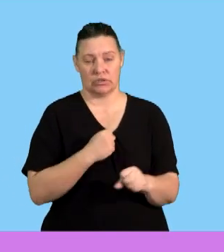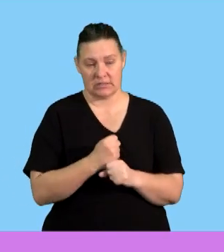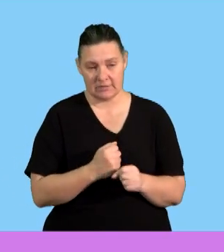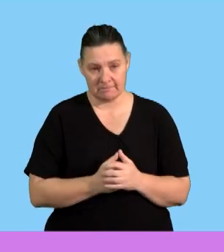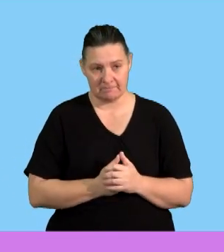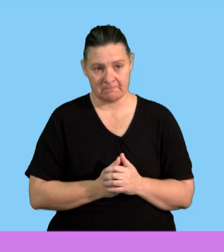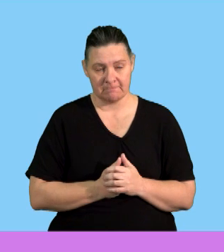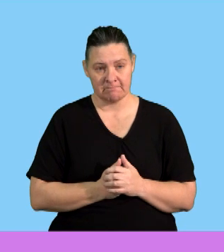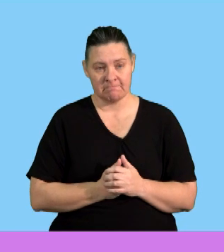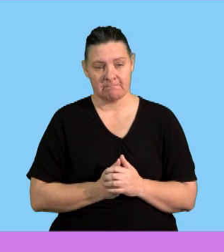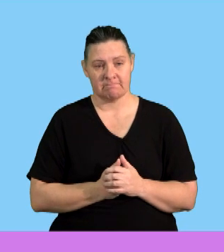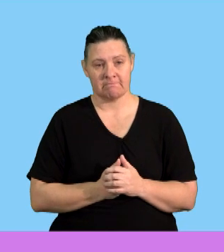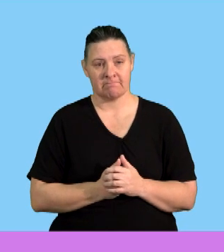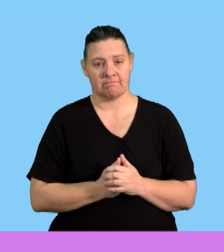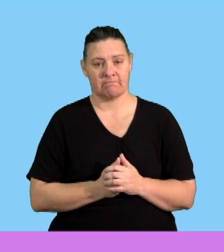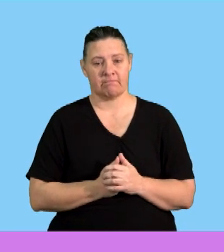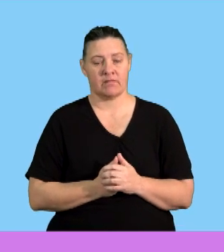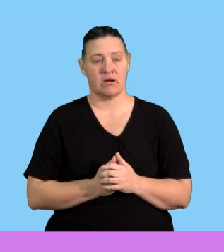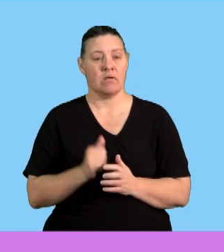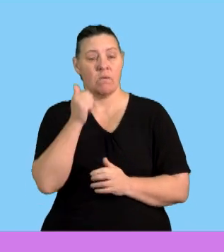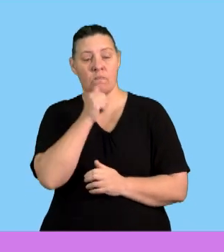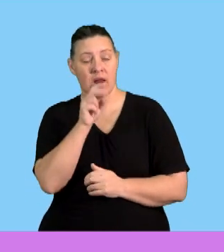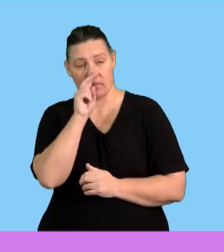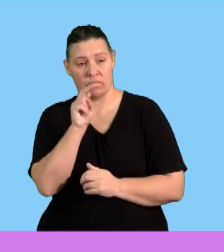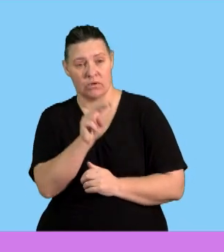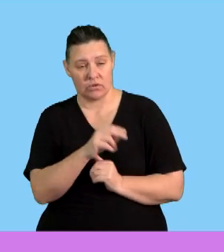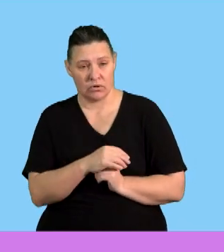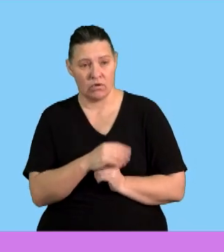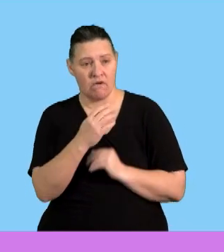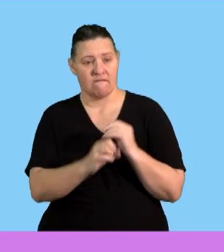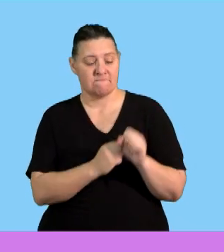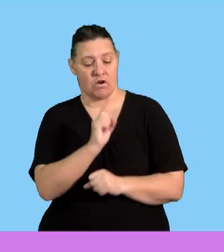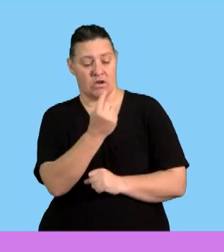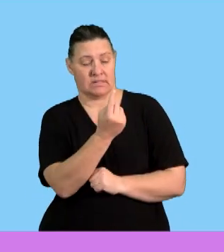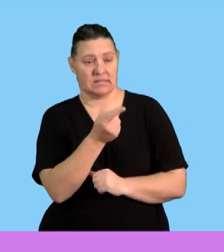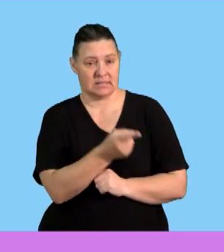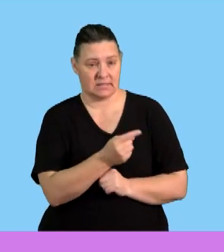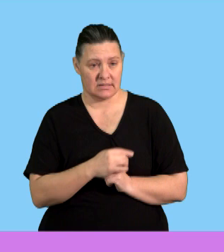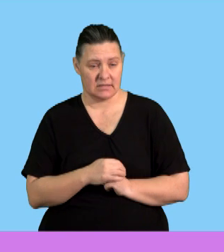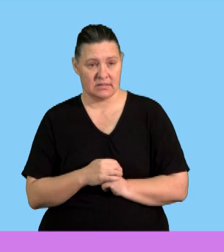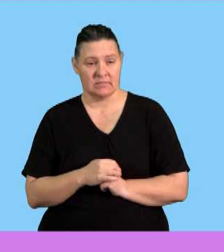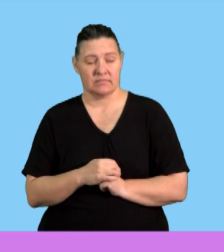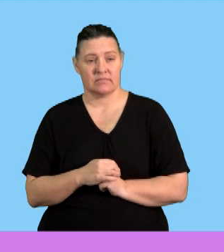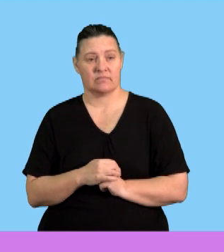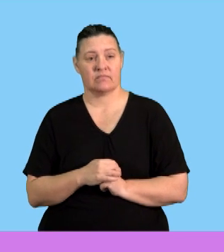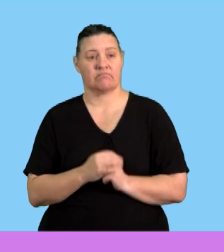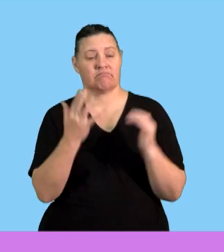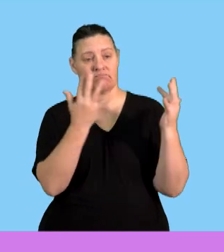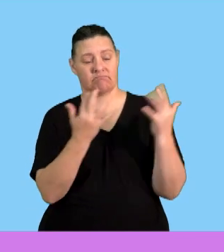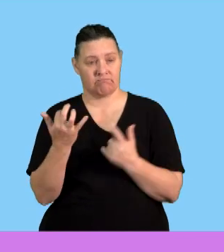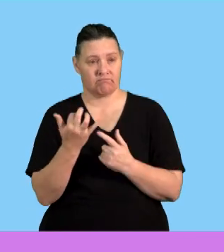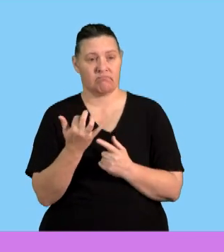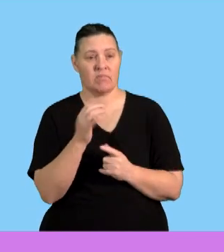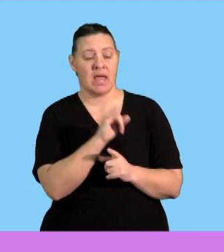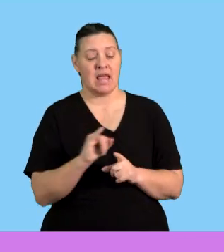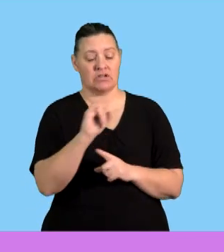time period for 2 years. So when we look at year one, we